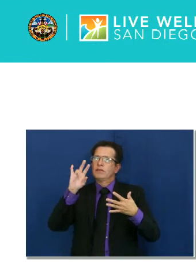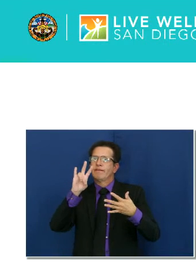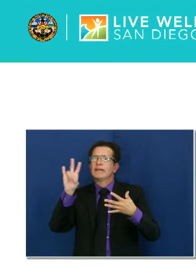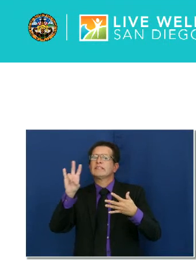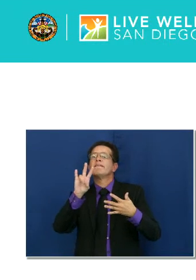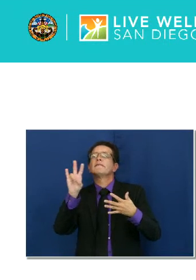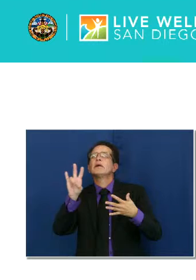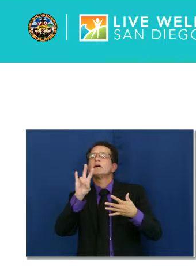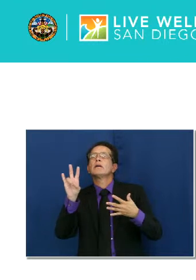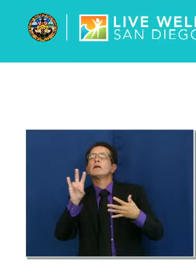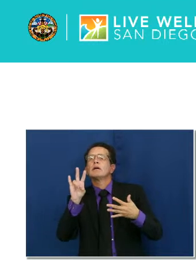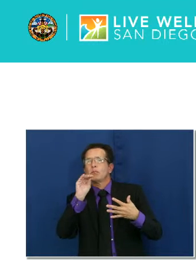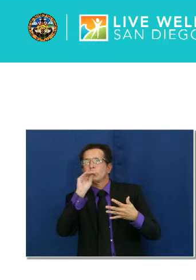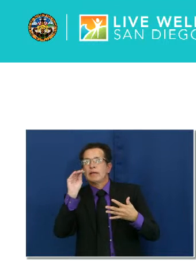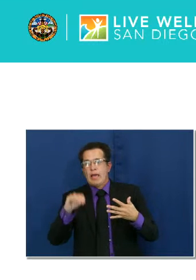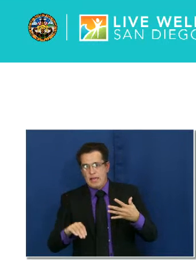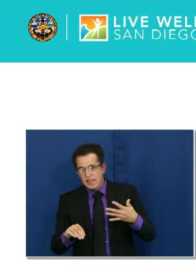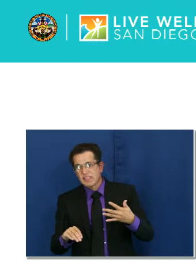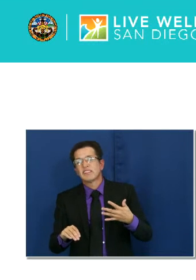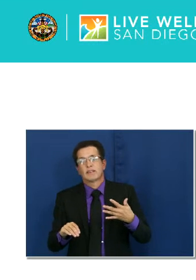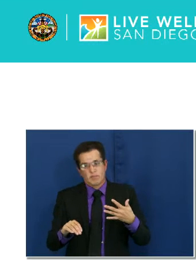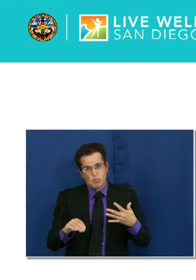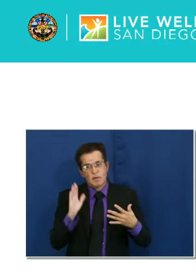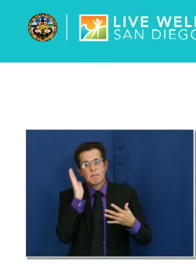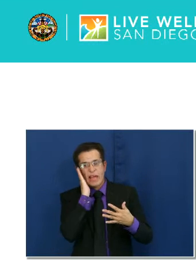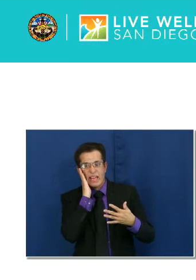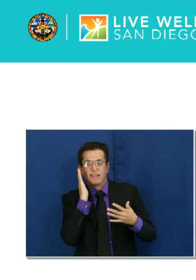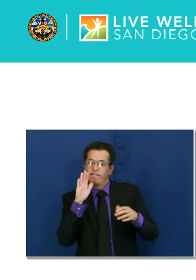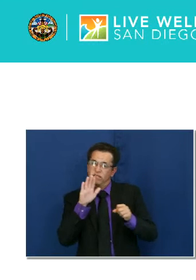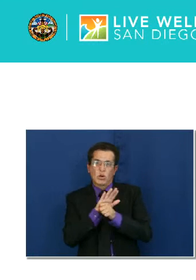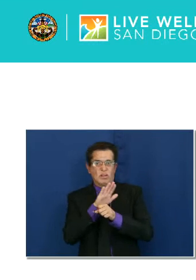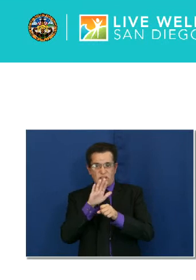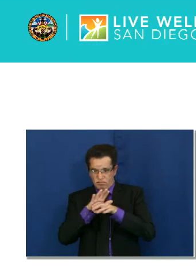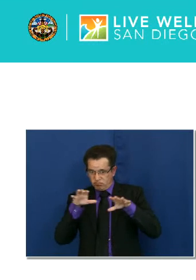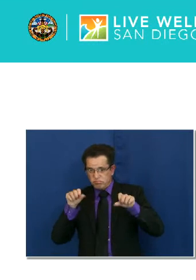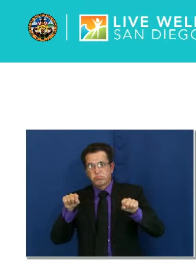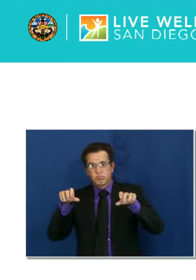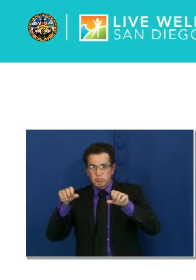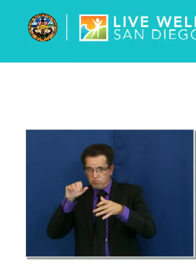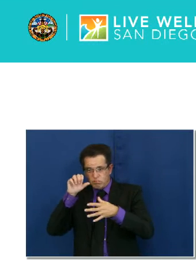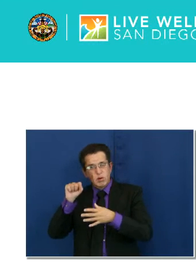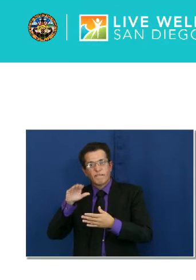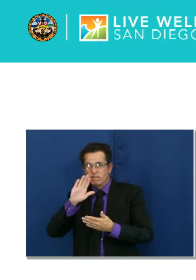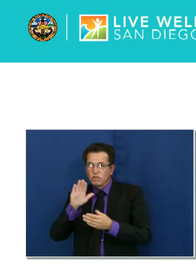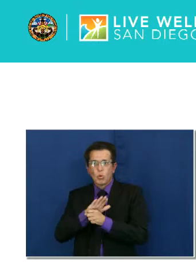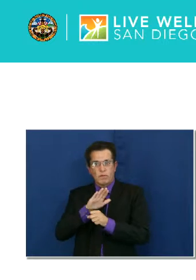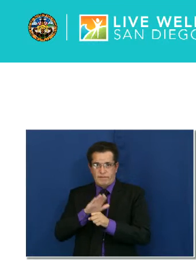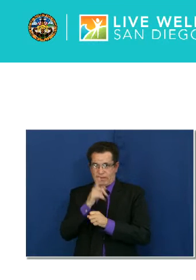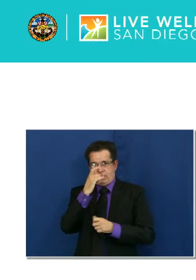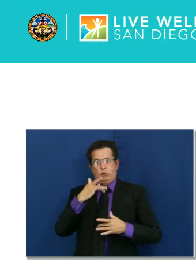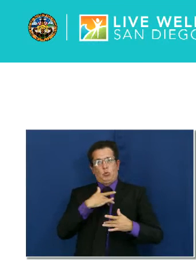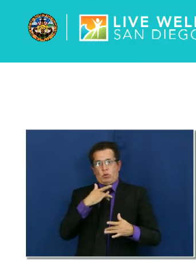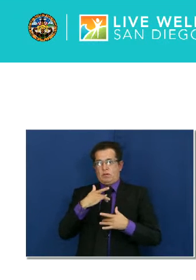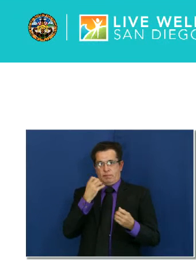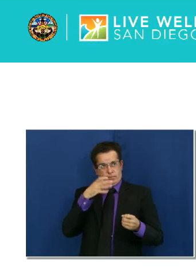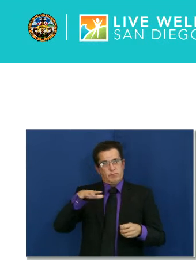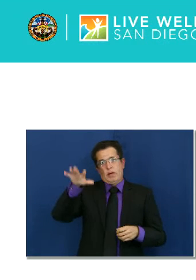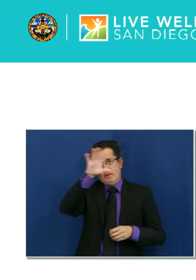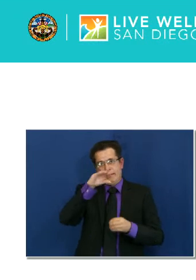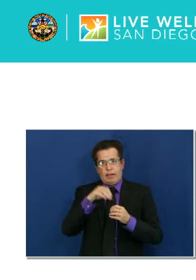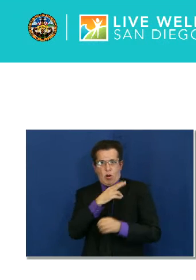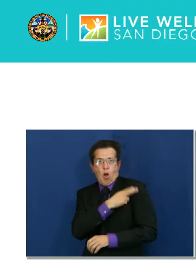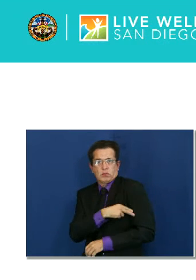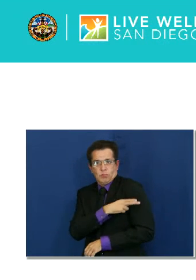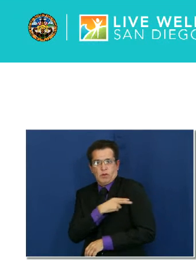occupied. Again, a mix of COVID and non-COVID patients. I think this is a cause of greatest concern amongst many of our hospital